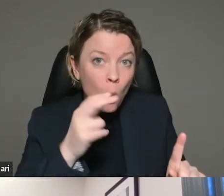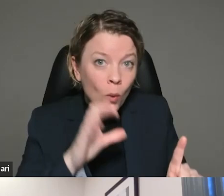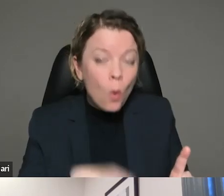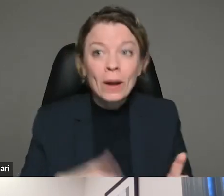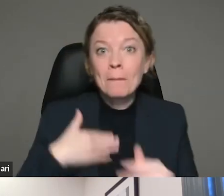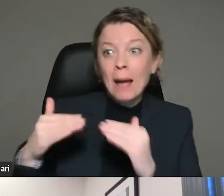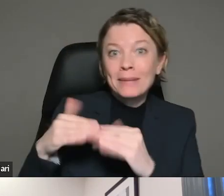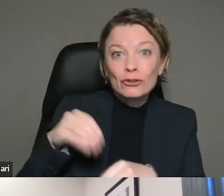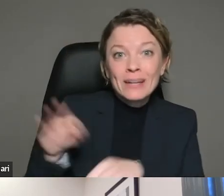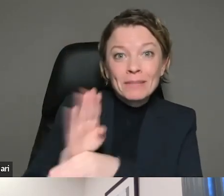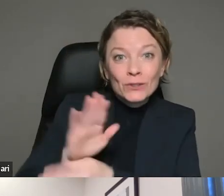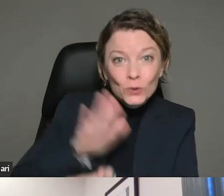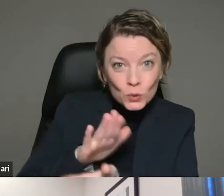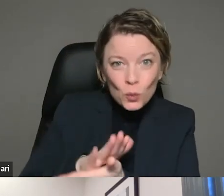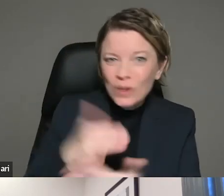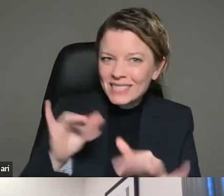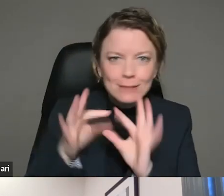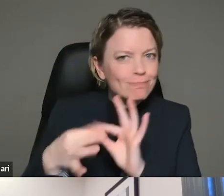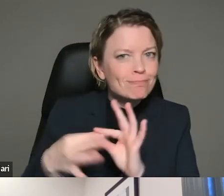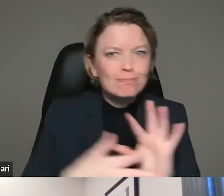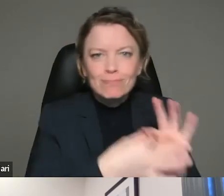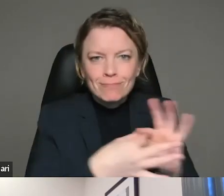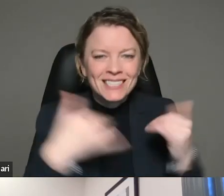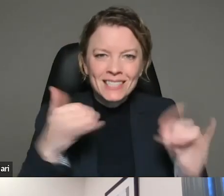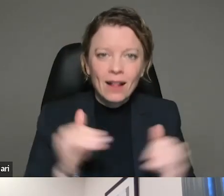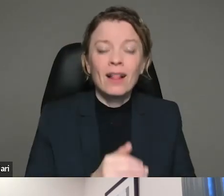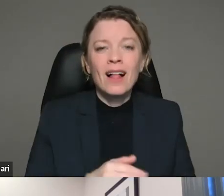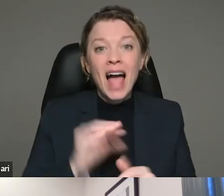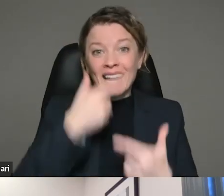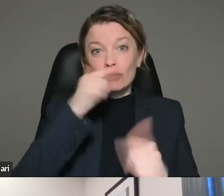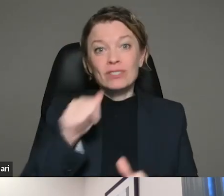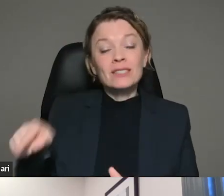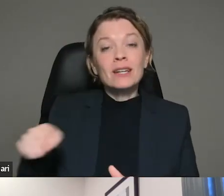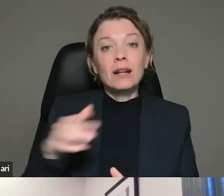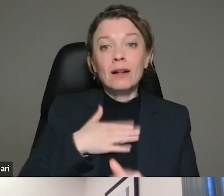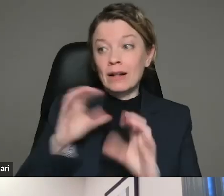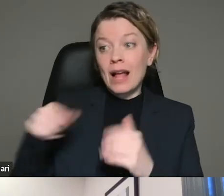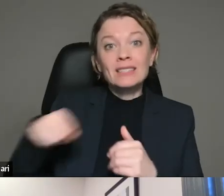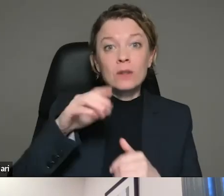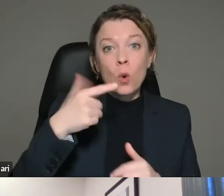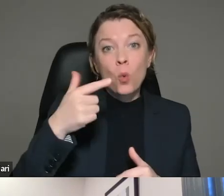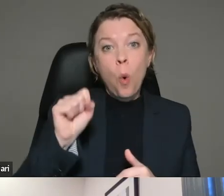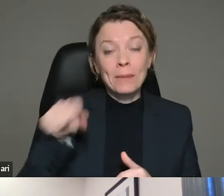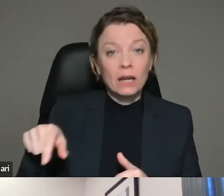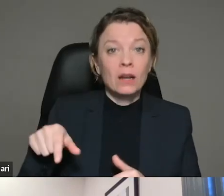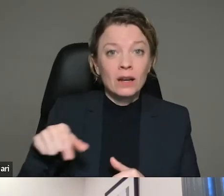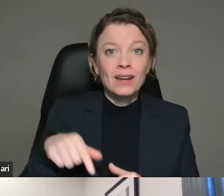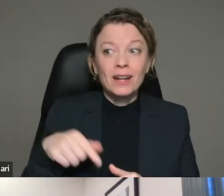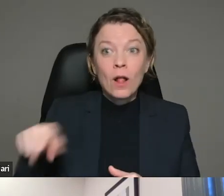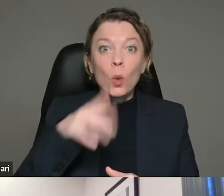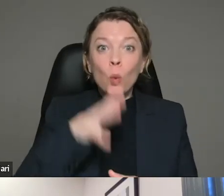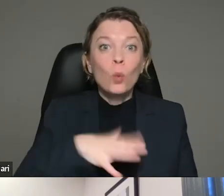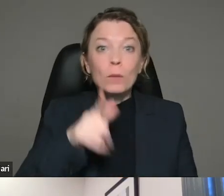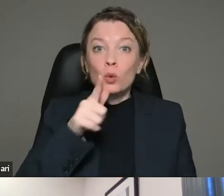the way, interestingly, in my analyst class at Goldman, the women who were not shy about raising their hand and asking